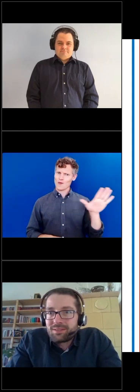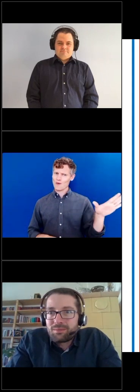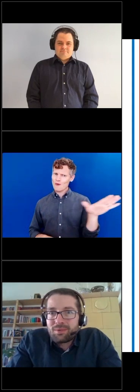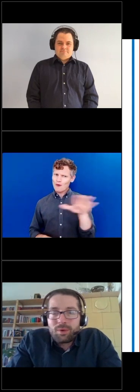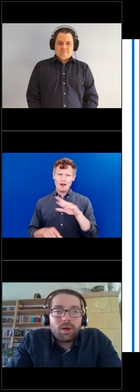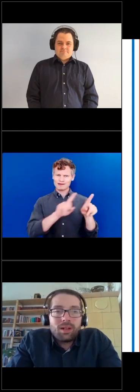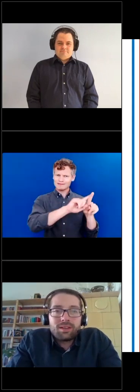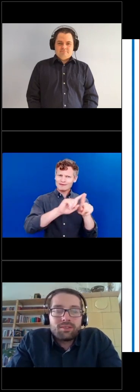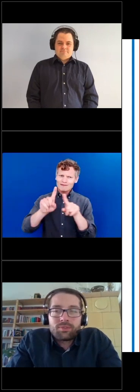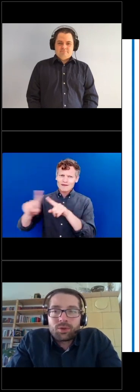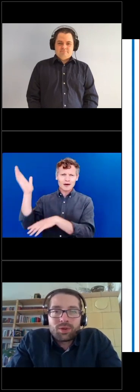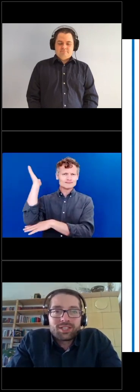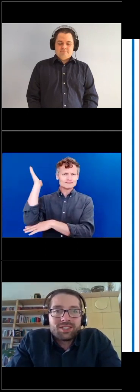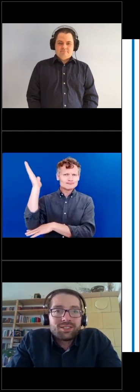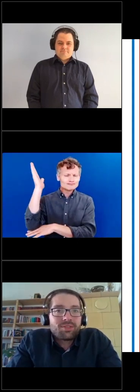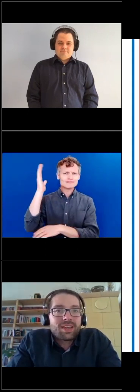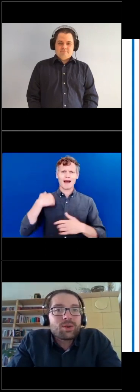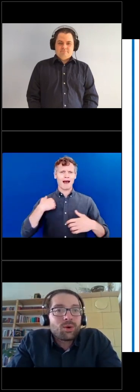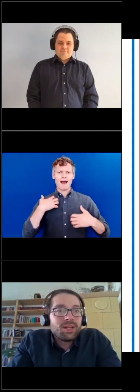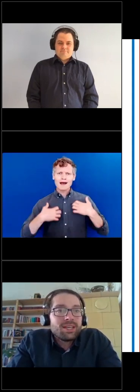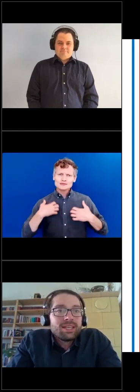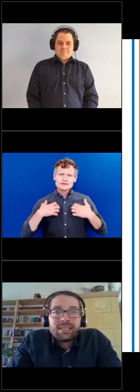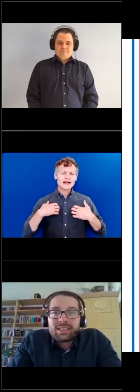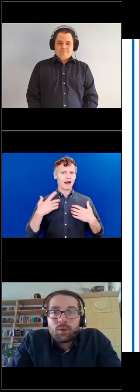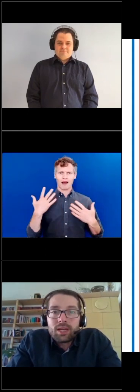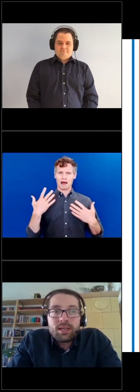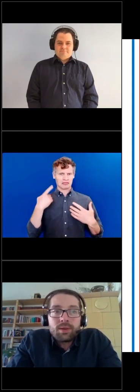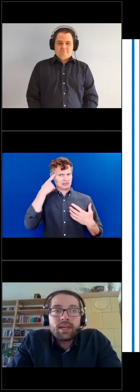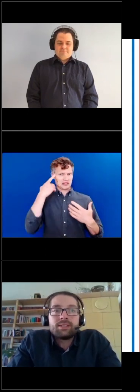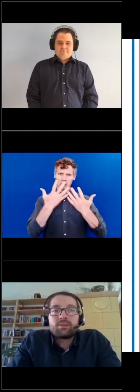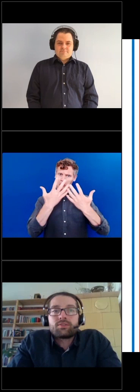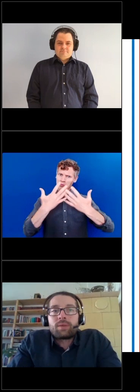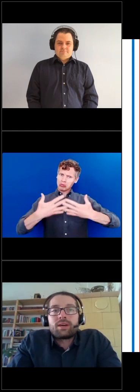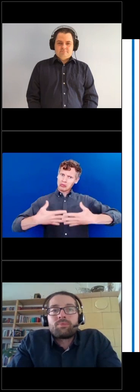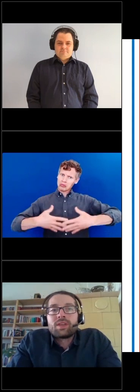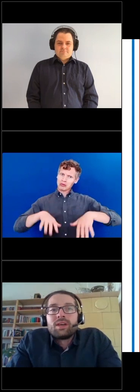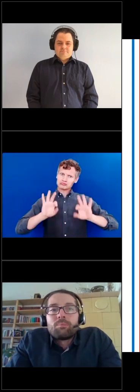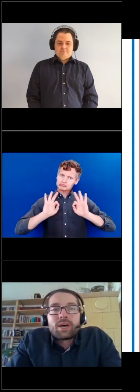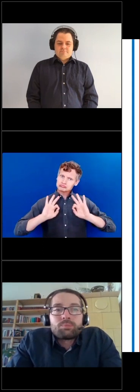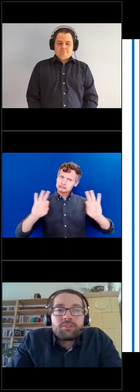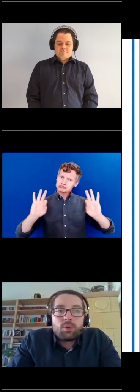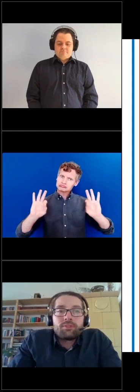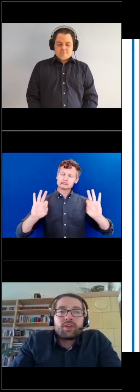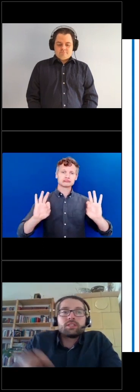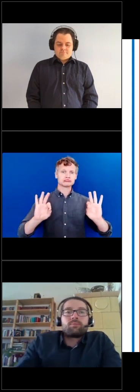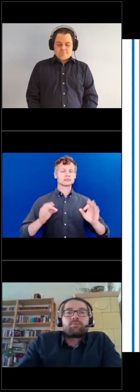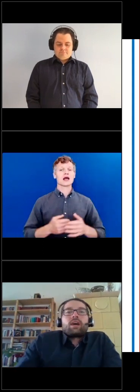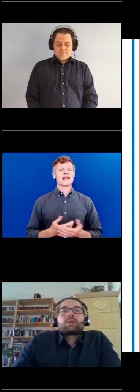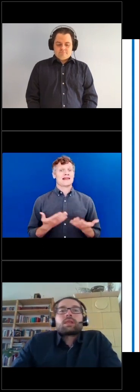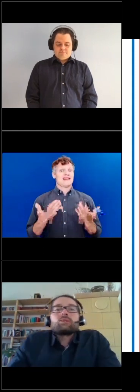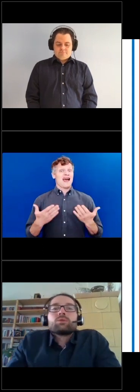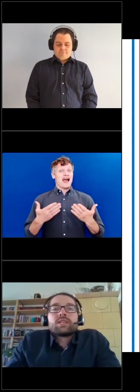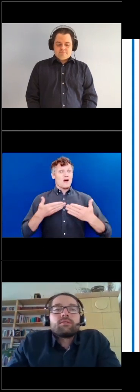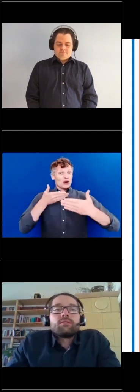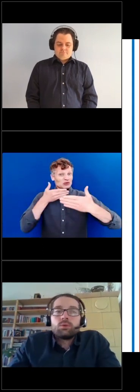went very well, even with the connection. So thank you all. Now we are nearing the end of the webinar. But before we finish, I